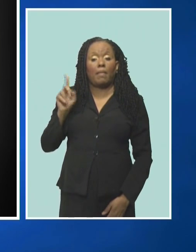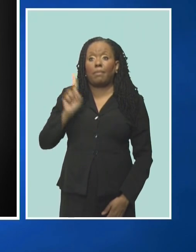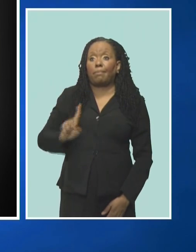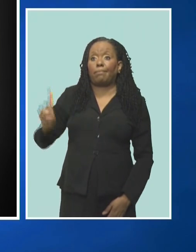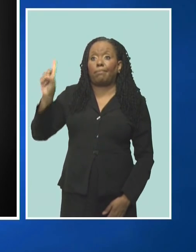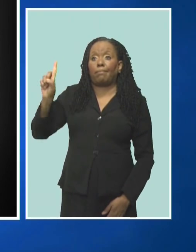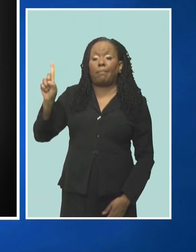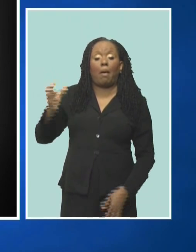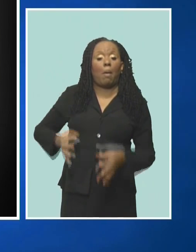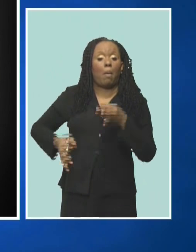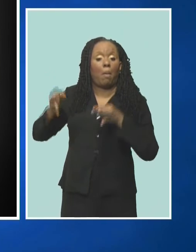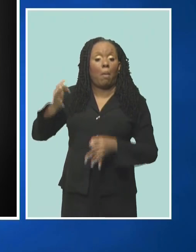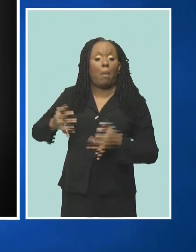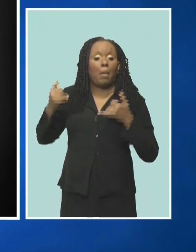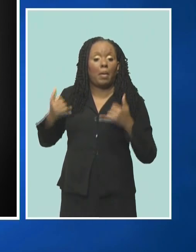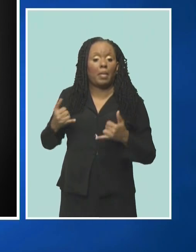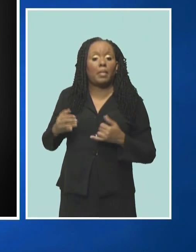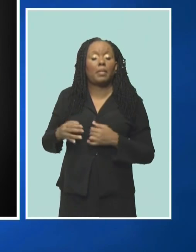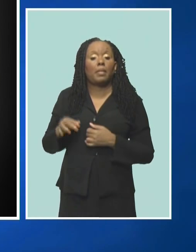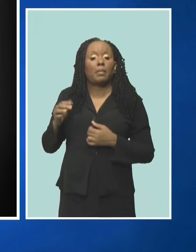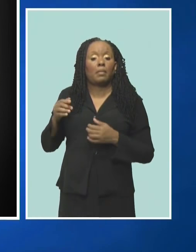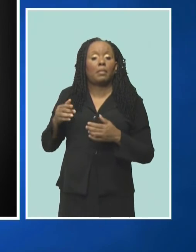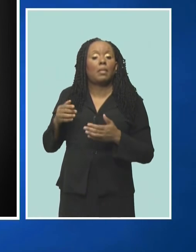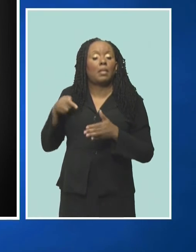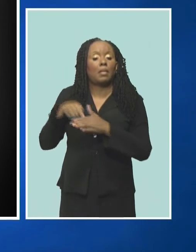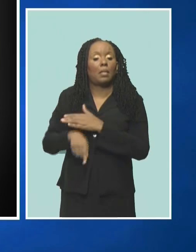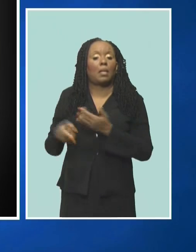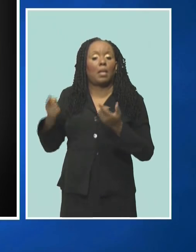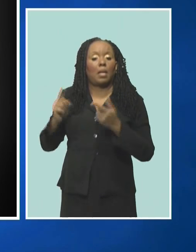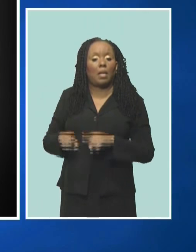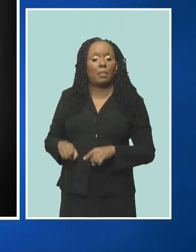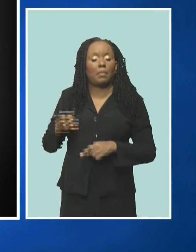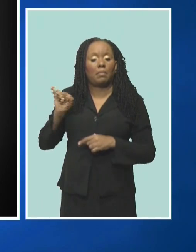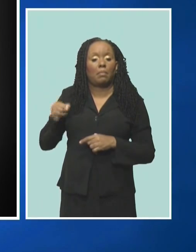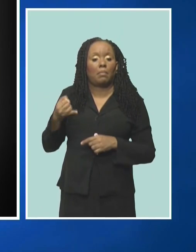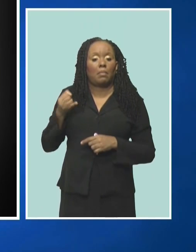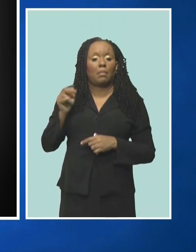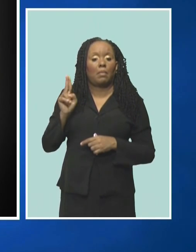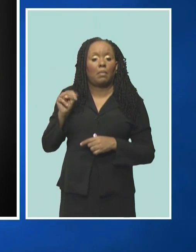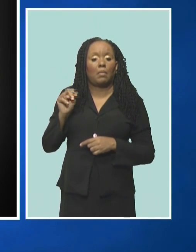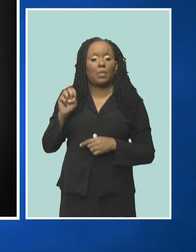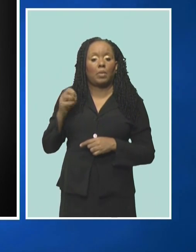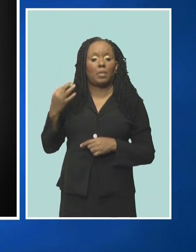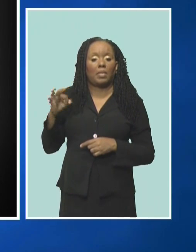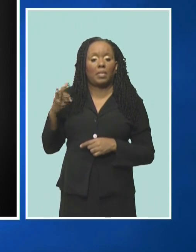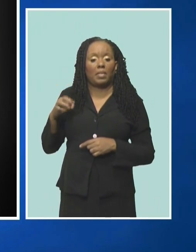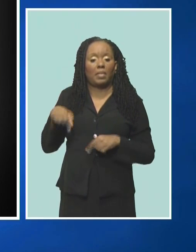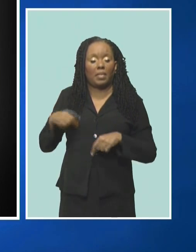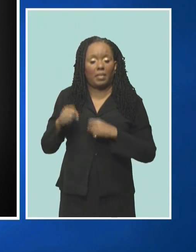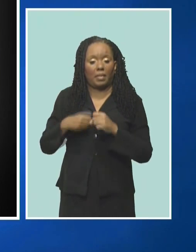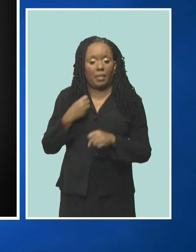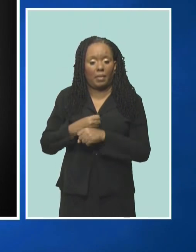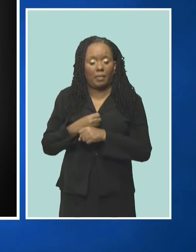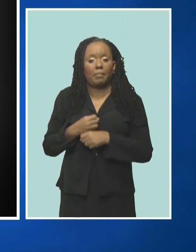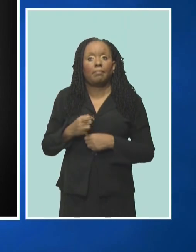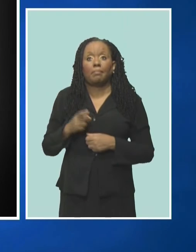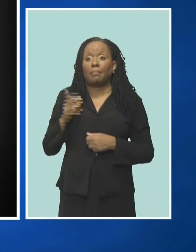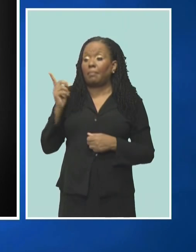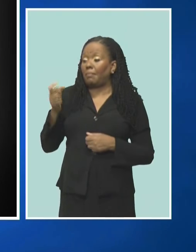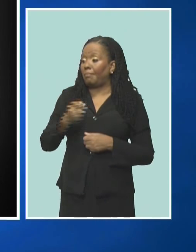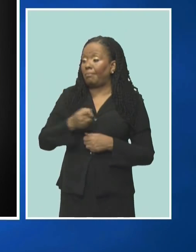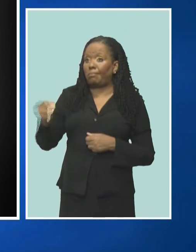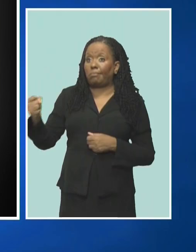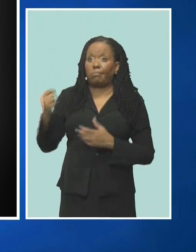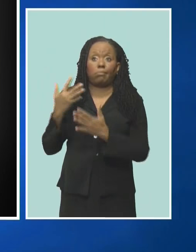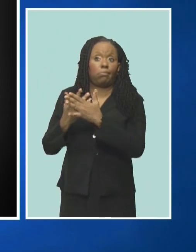with that incident that occurred on June 19th this year. He's been remanded to the Barbados Prison Service at Dodds and